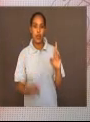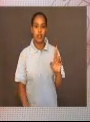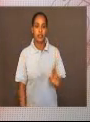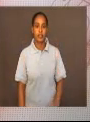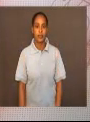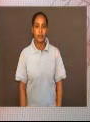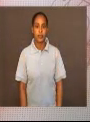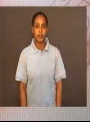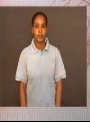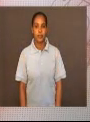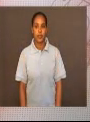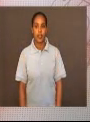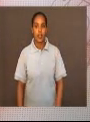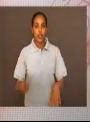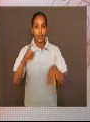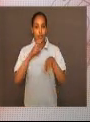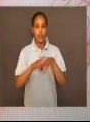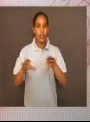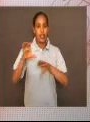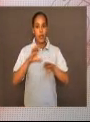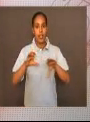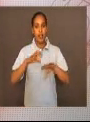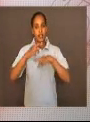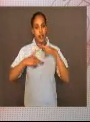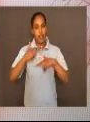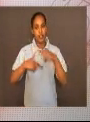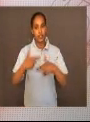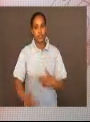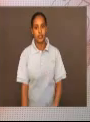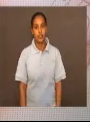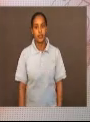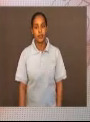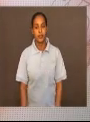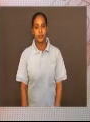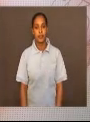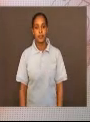product during a chemical reaction.